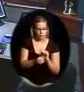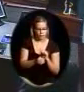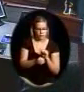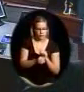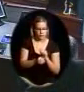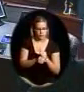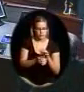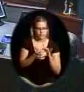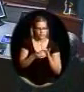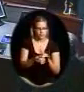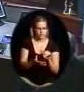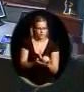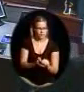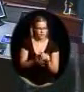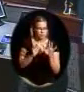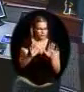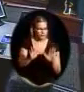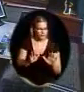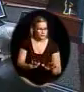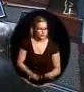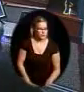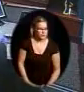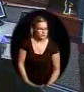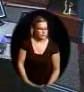look fantastic.